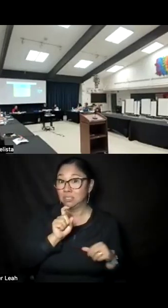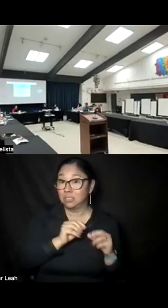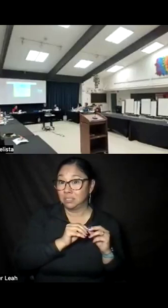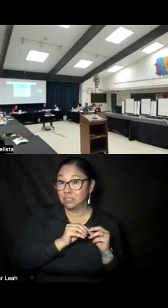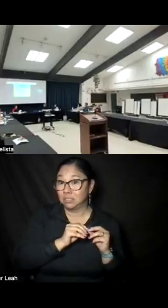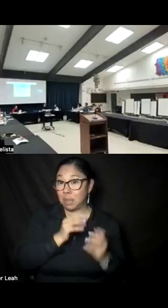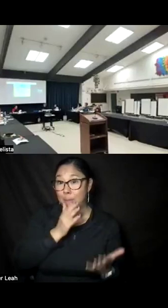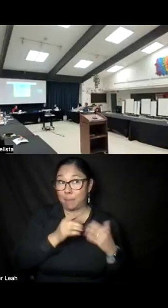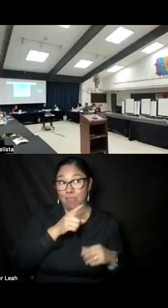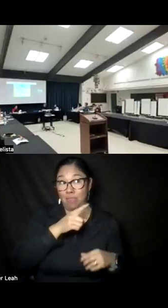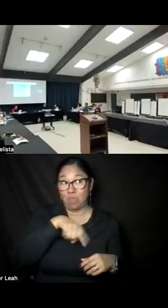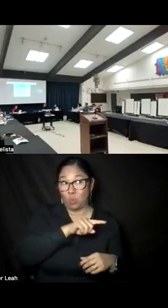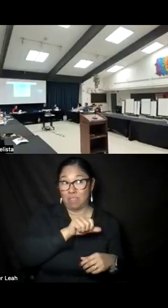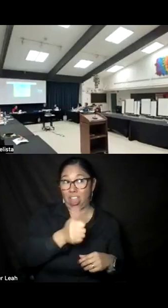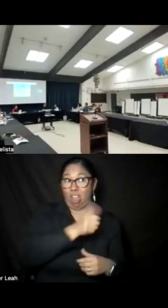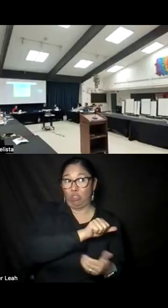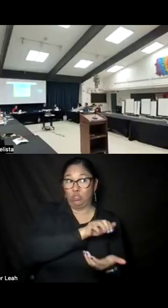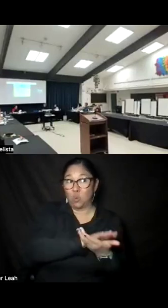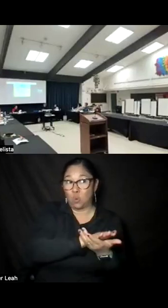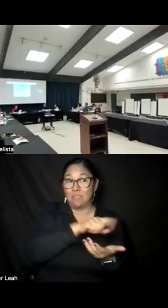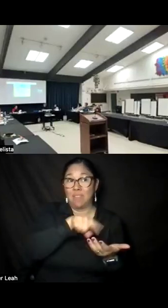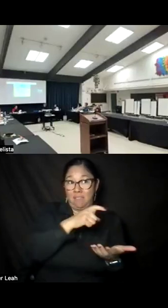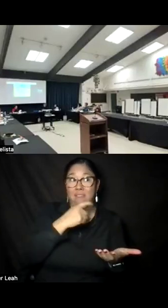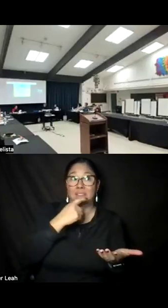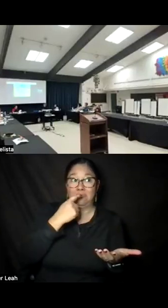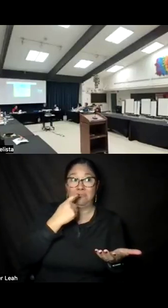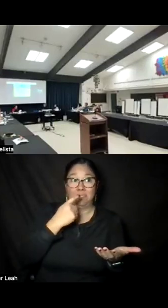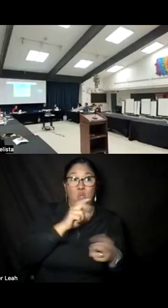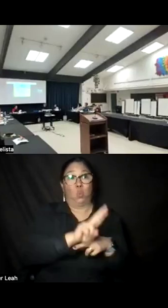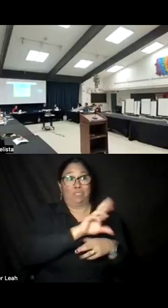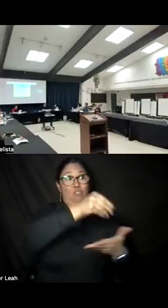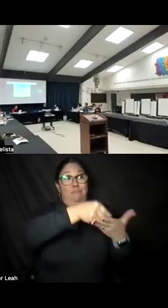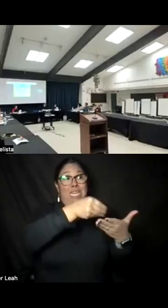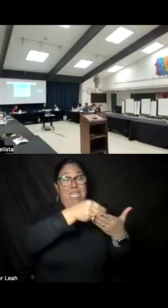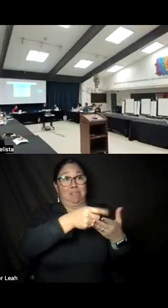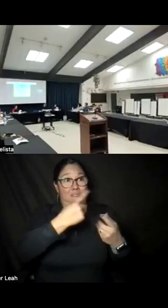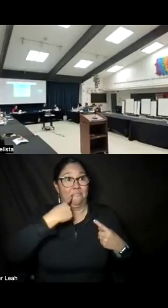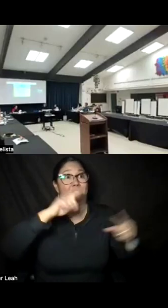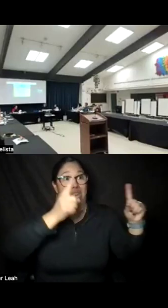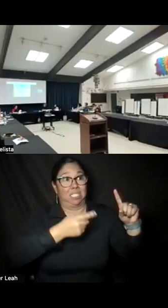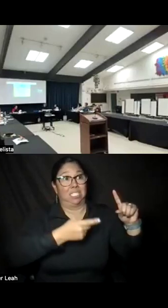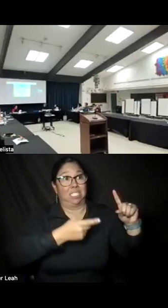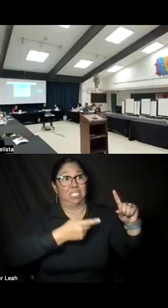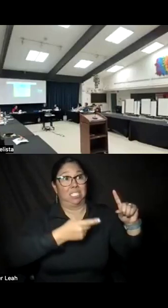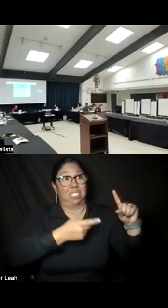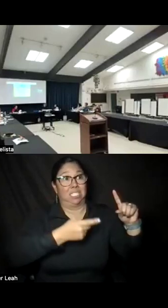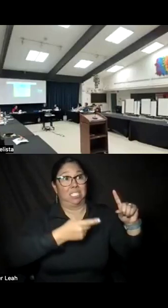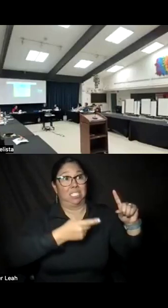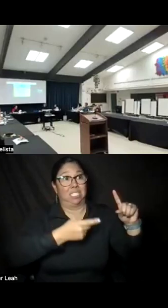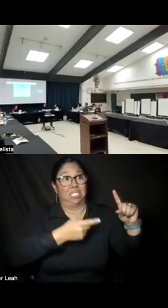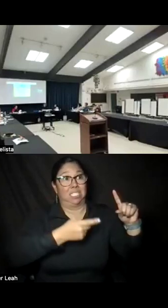Perhaps those have schools that maybe have been identified as effectively using their Title I funds, and maybe those who haven't, just as a way to